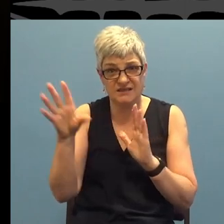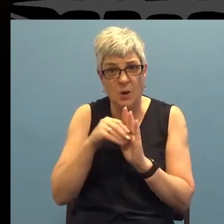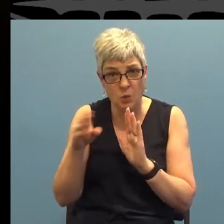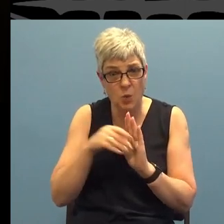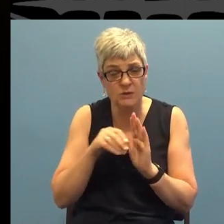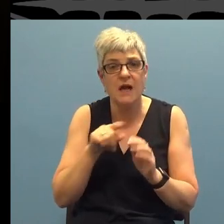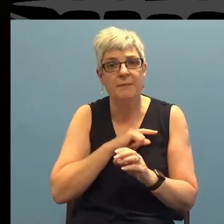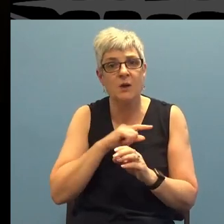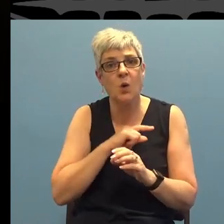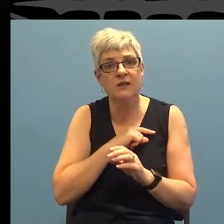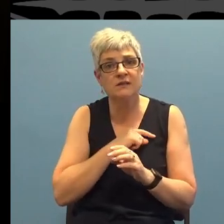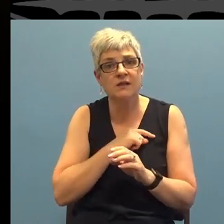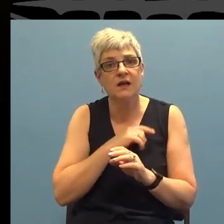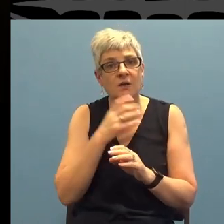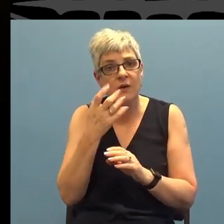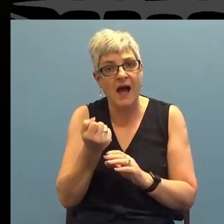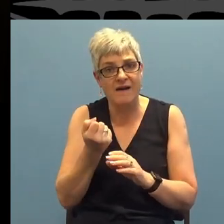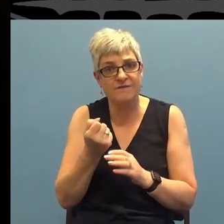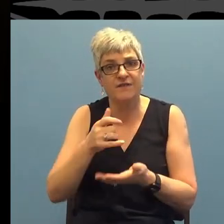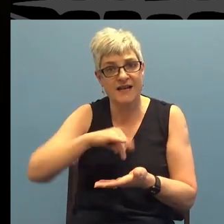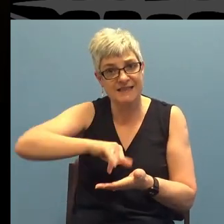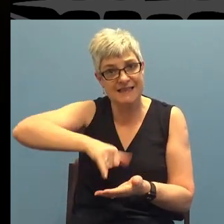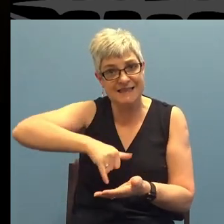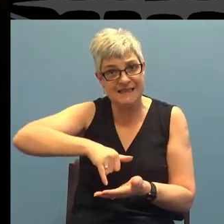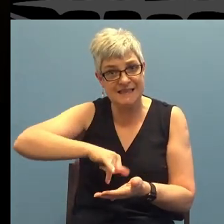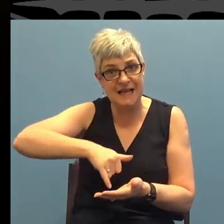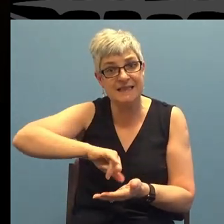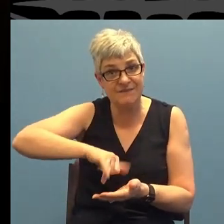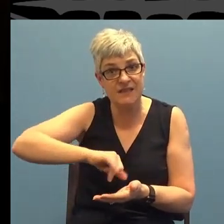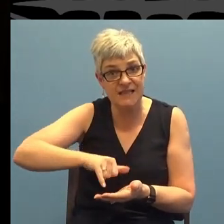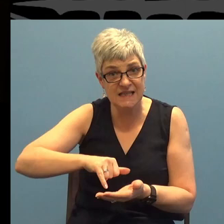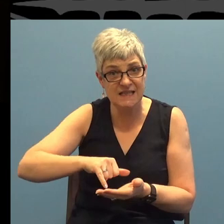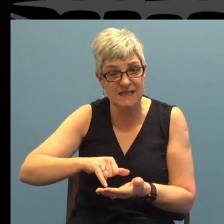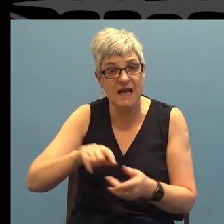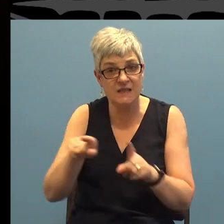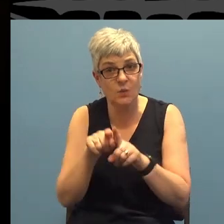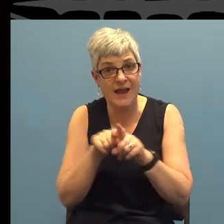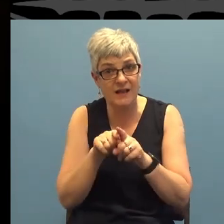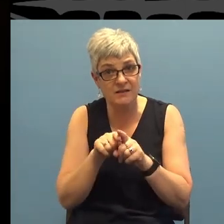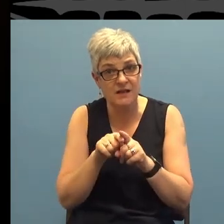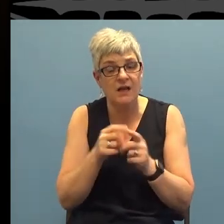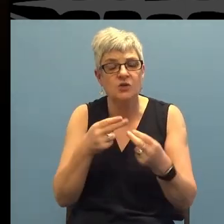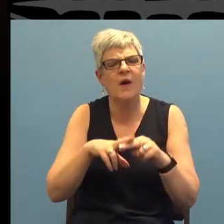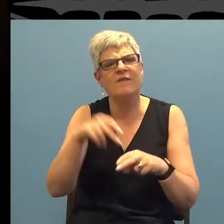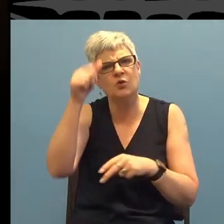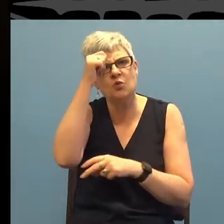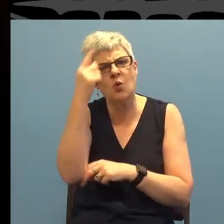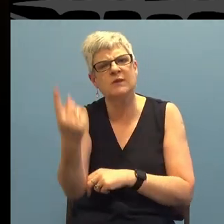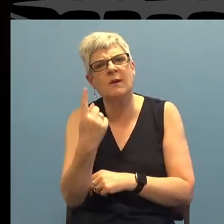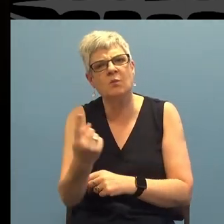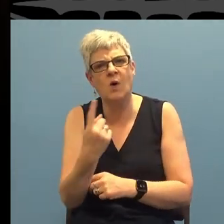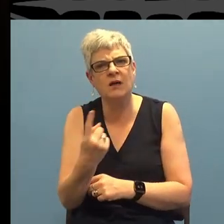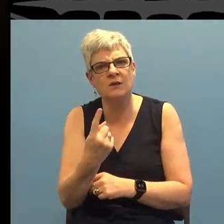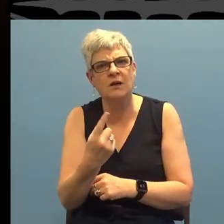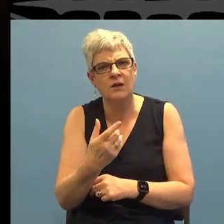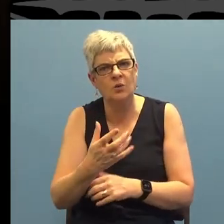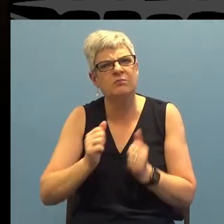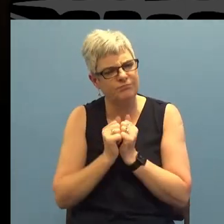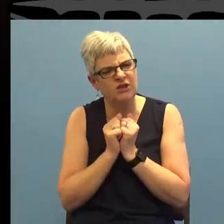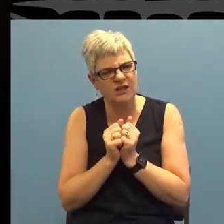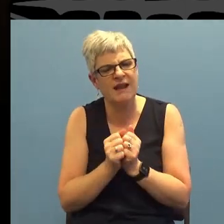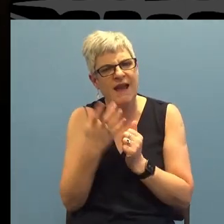we've made the Christmas services available on DVD. So if you know somebody who would appreciate having our Christmas